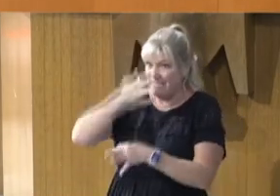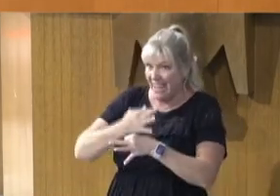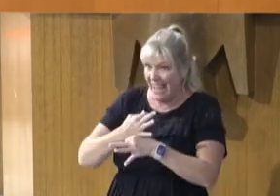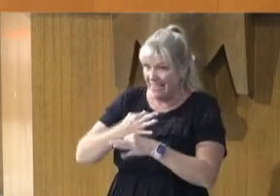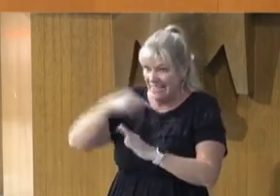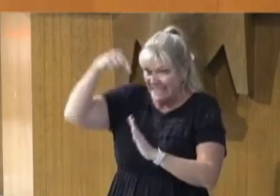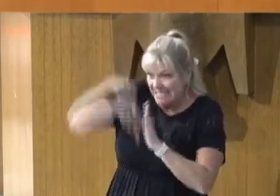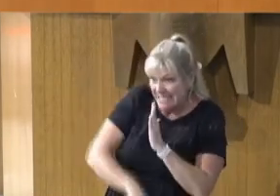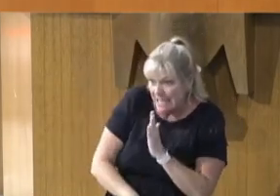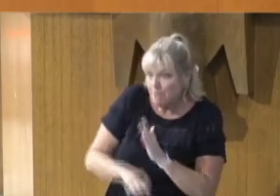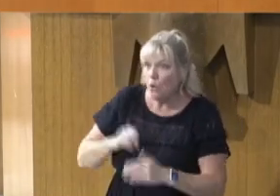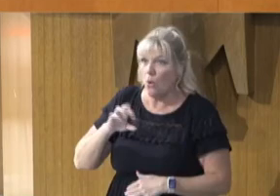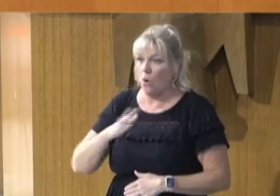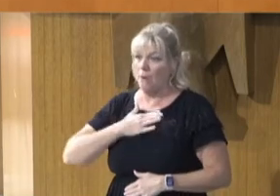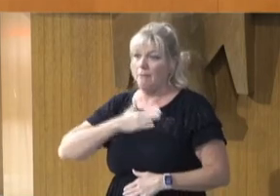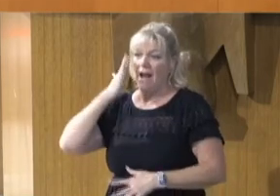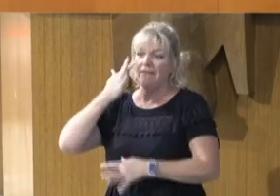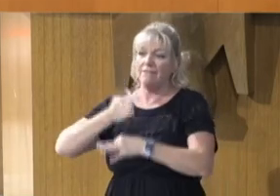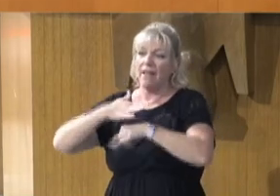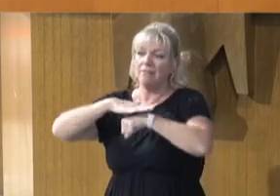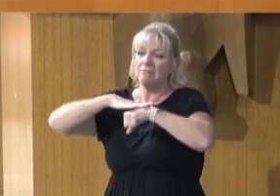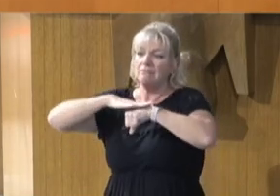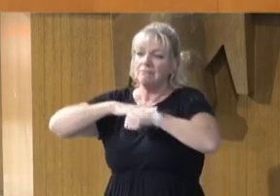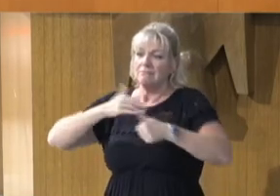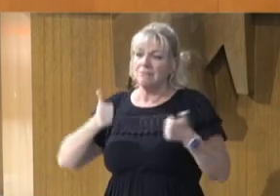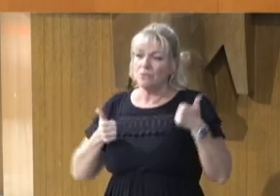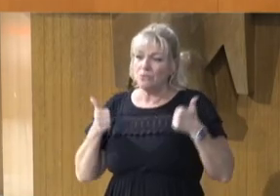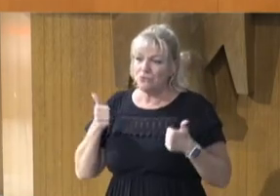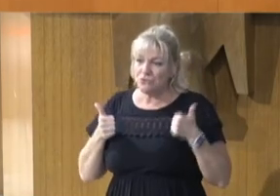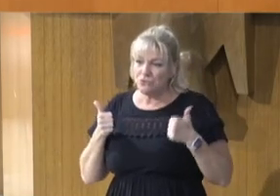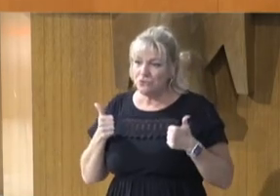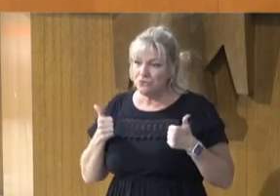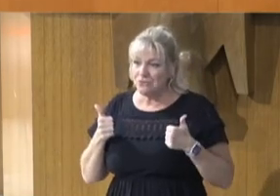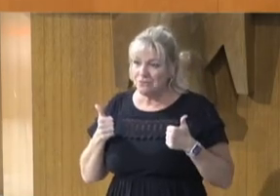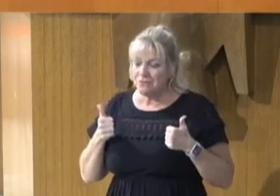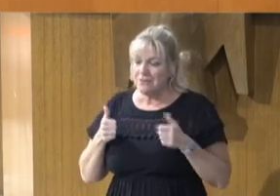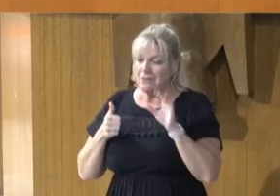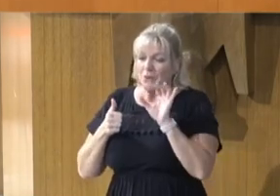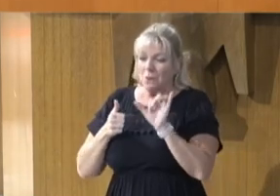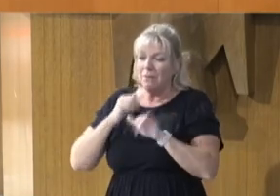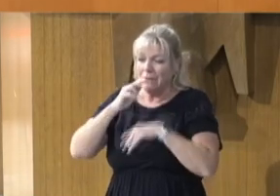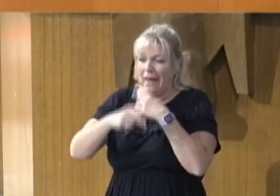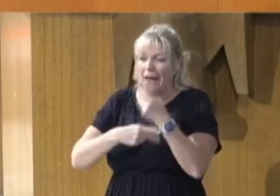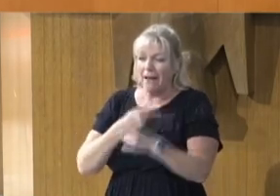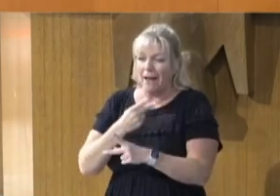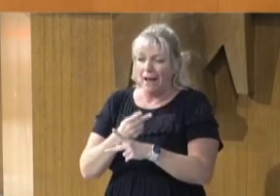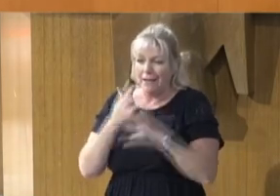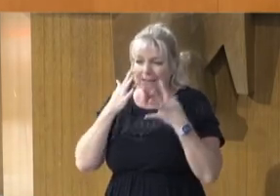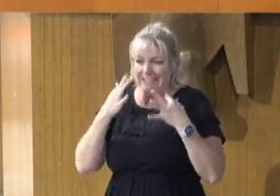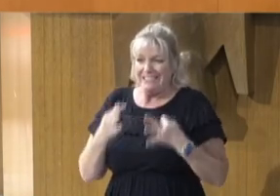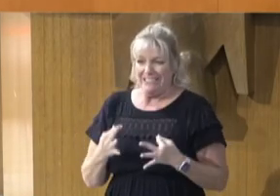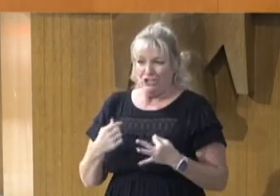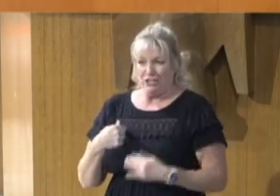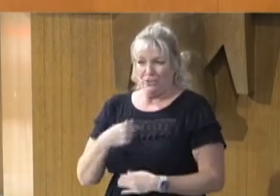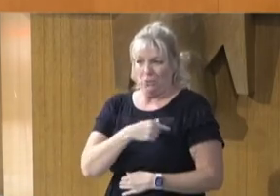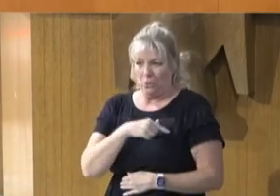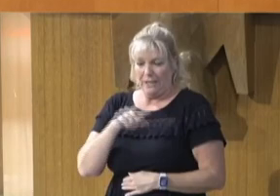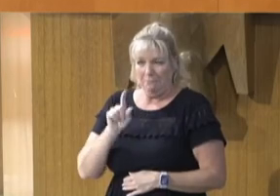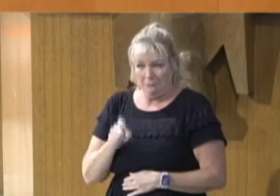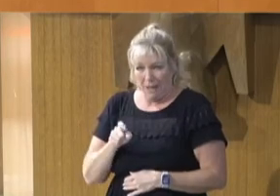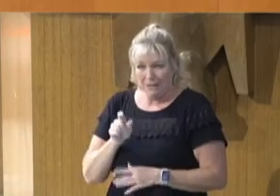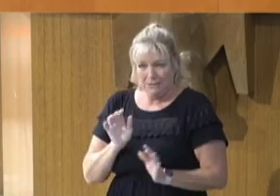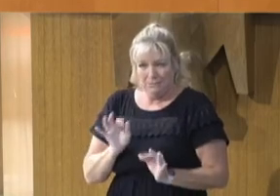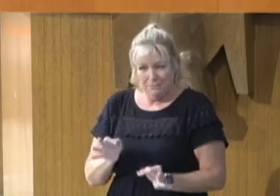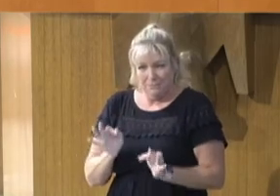doesn't affect the way we live our lives. That's the kind of decision-making that we as people of